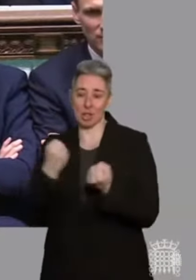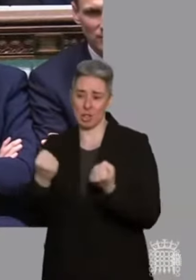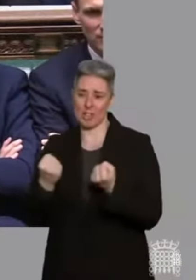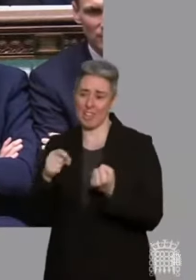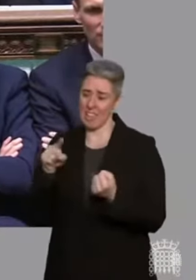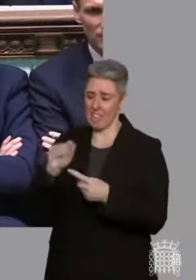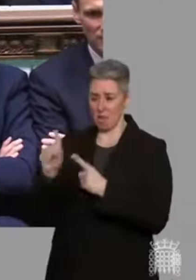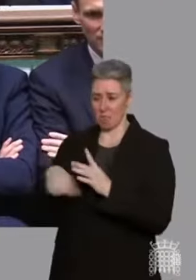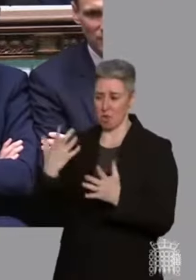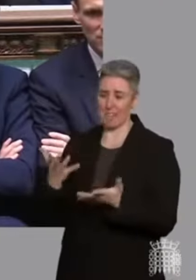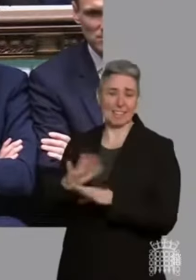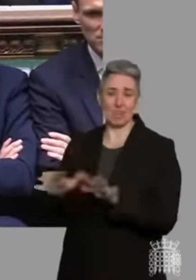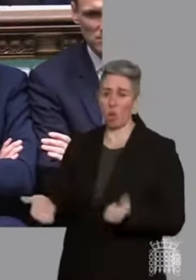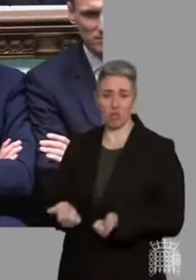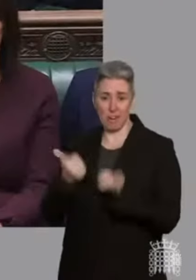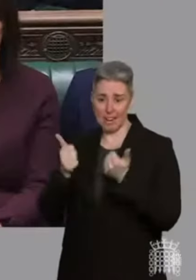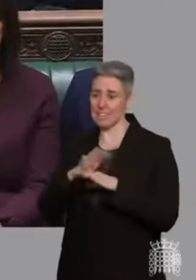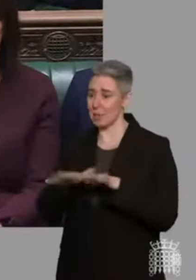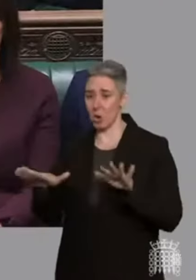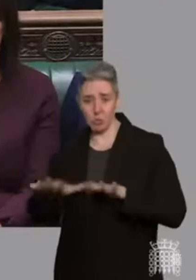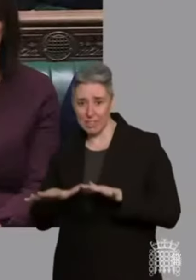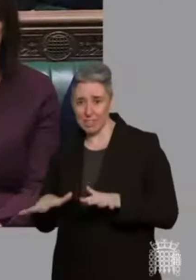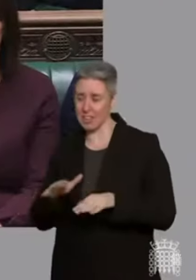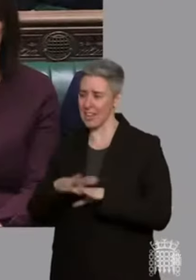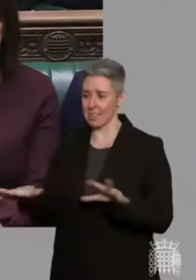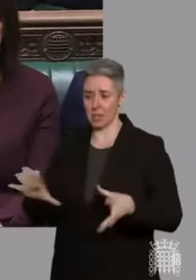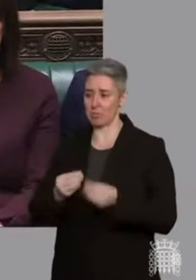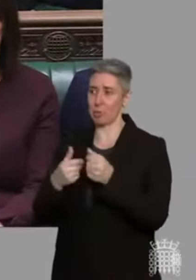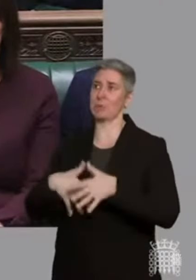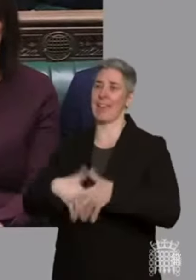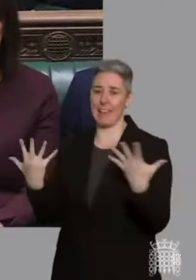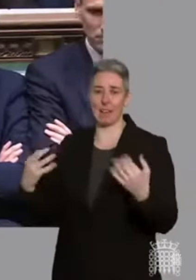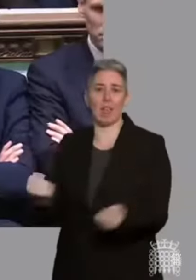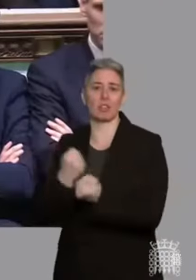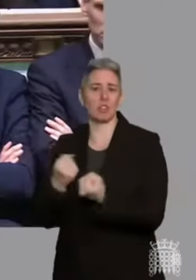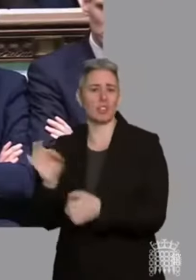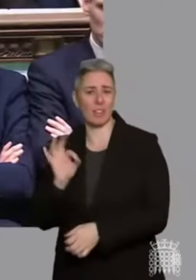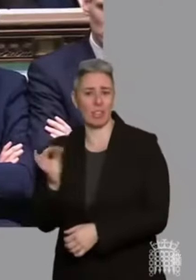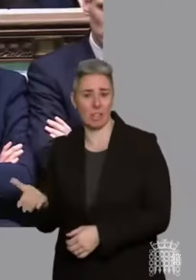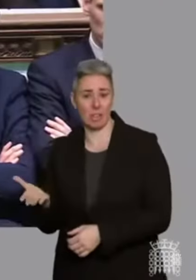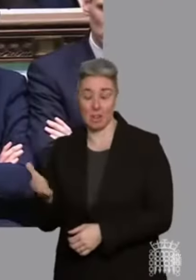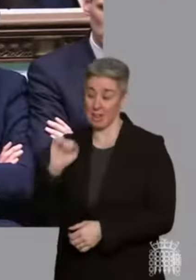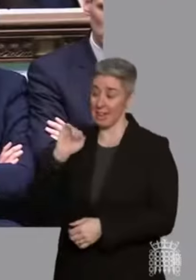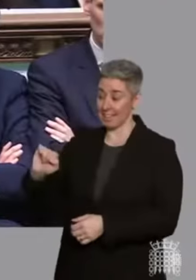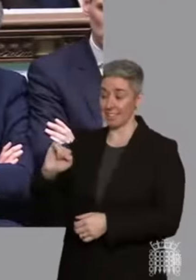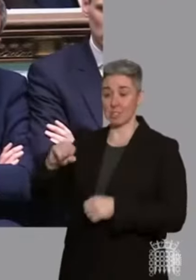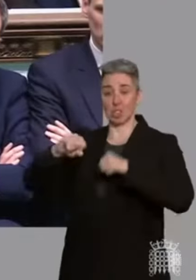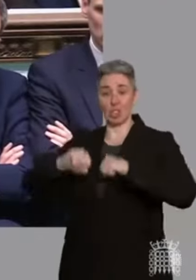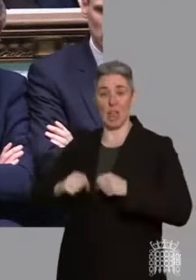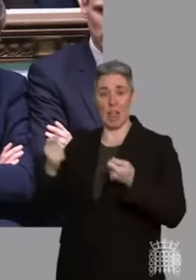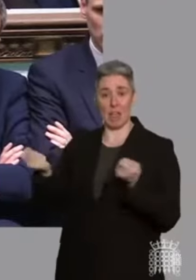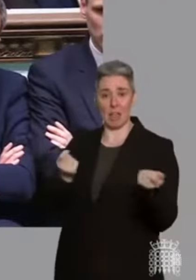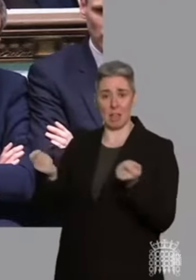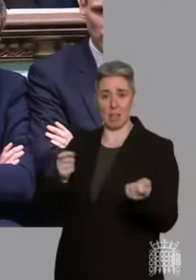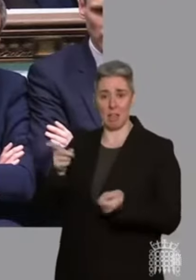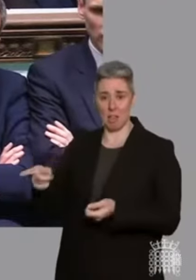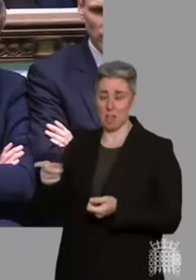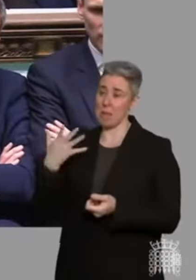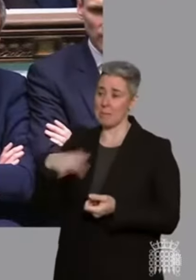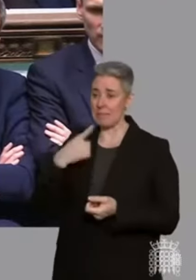any energy. Its own chairman, Mr. Speaker, admitted it will take 20 years to create